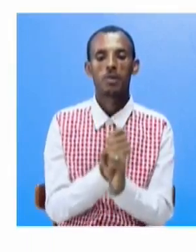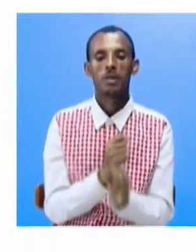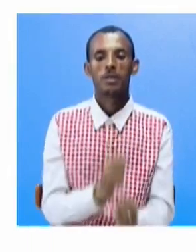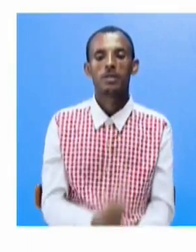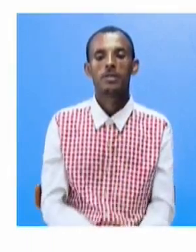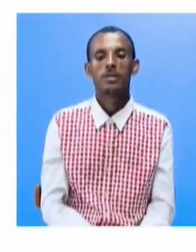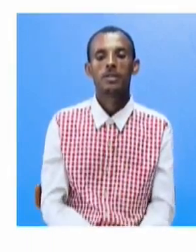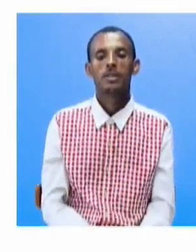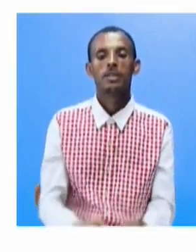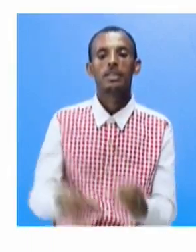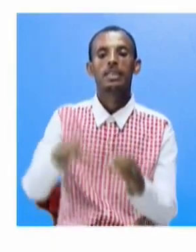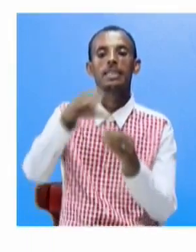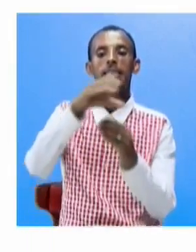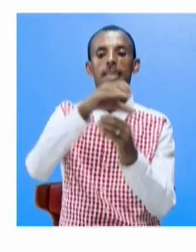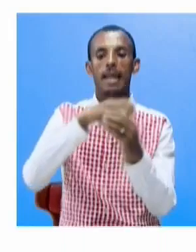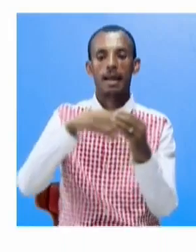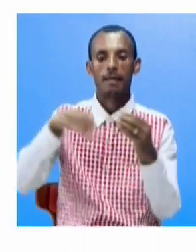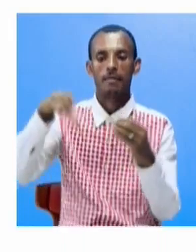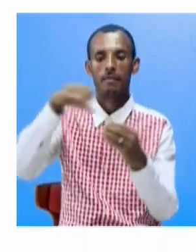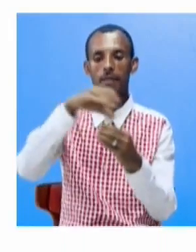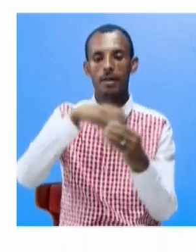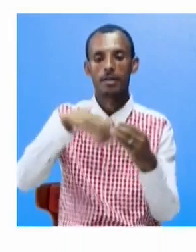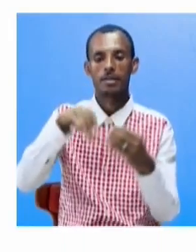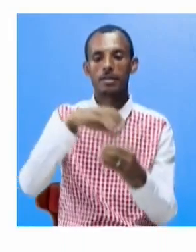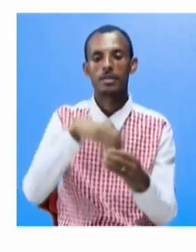the circumference